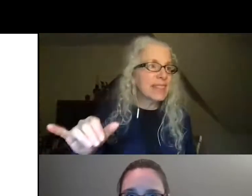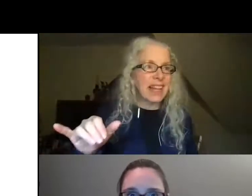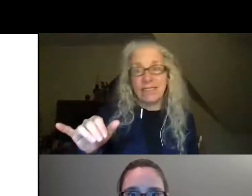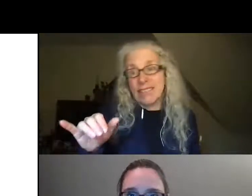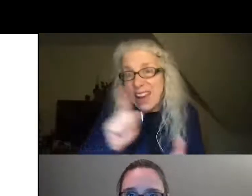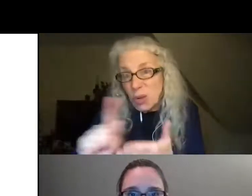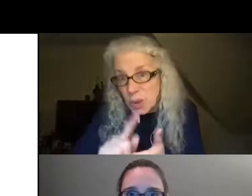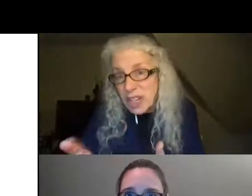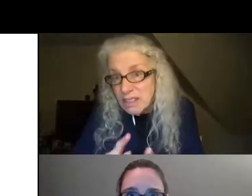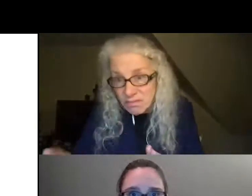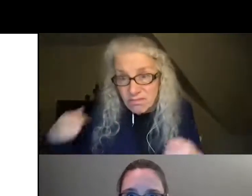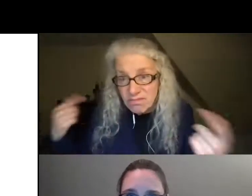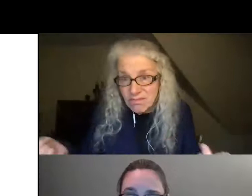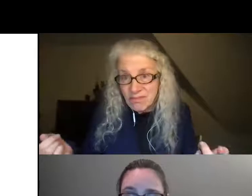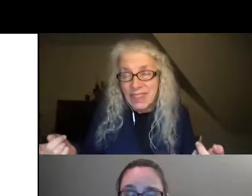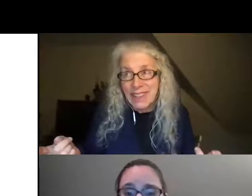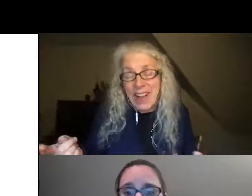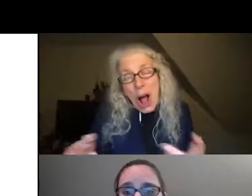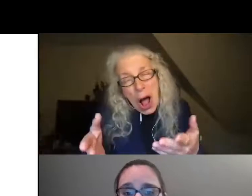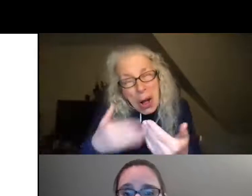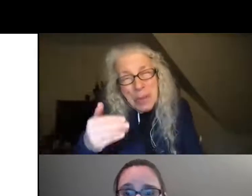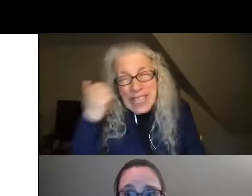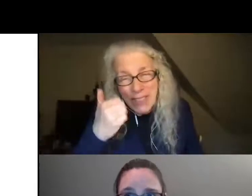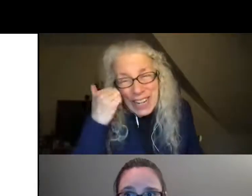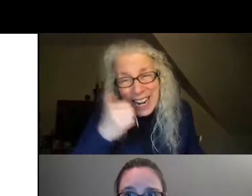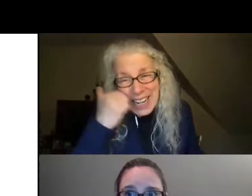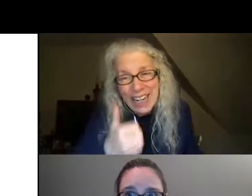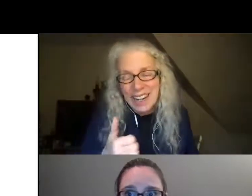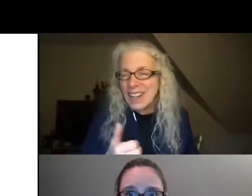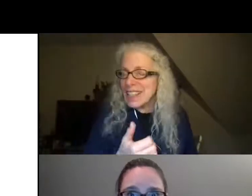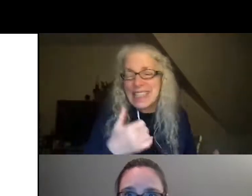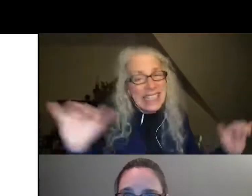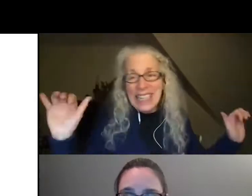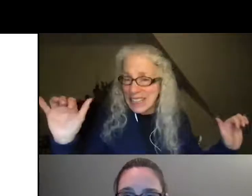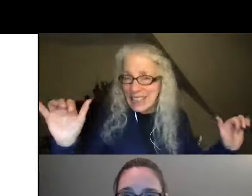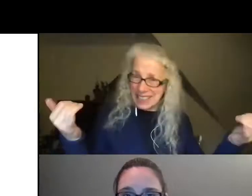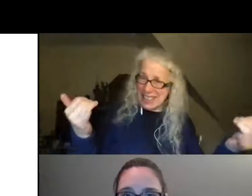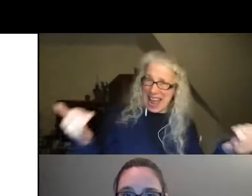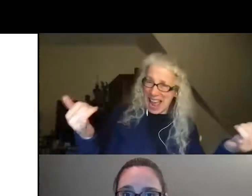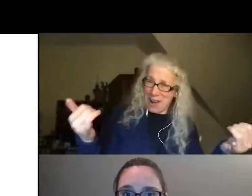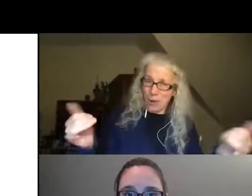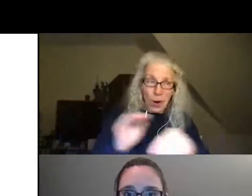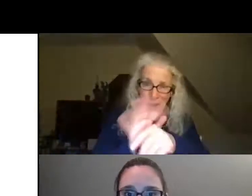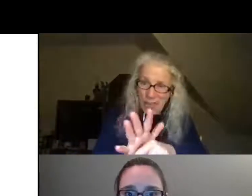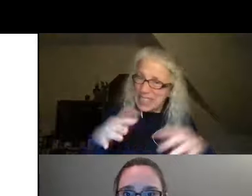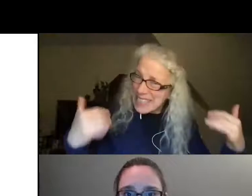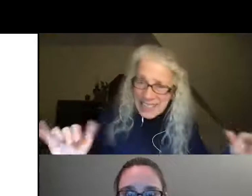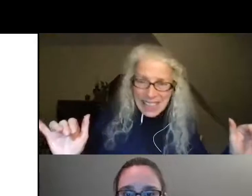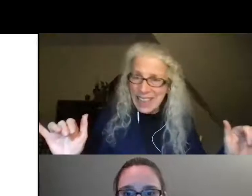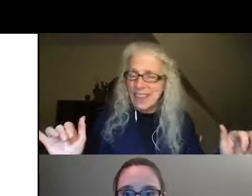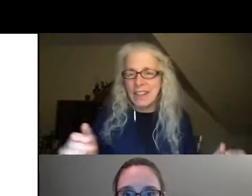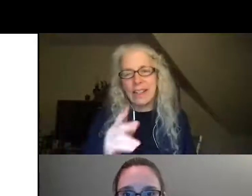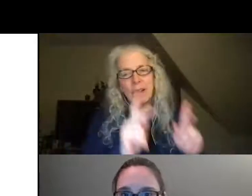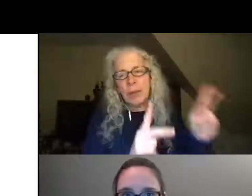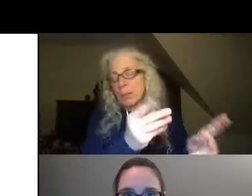weekly occurrence, if not every day, that I still get that even through COVID. It's just